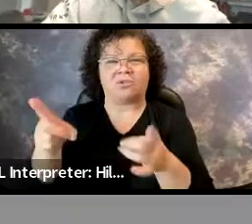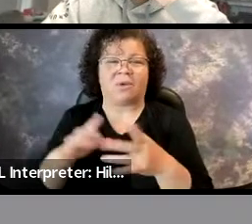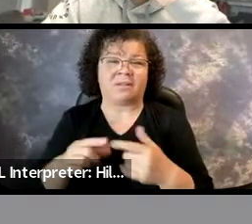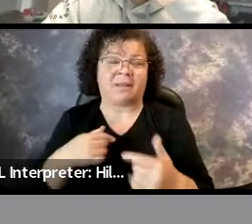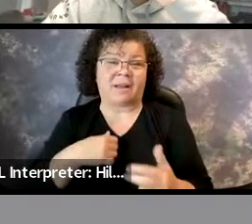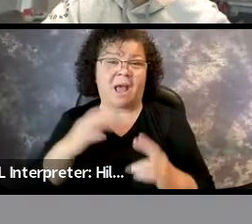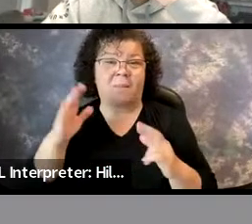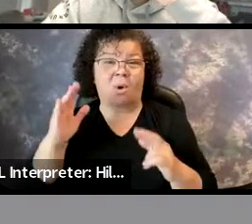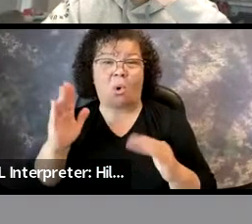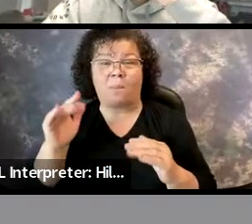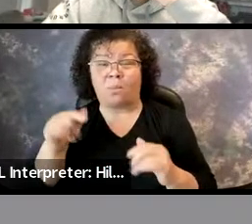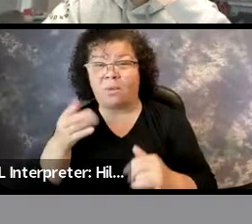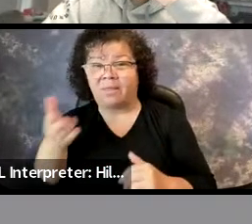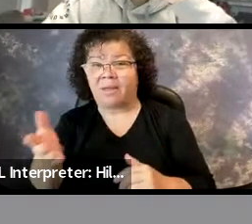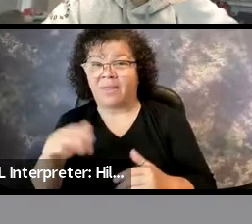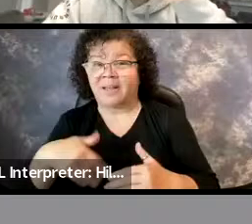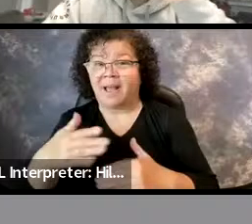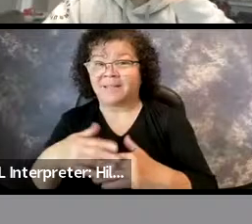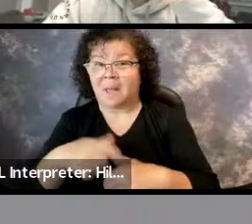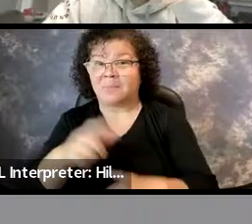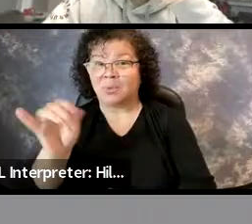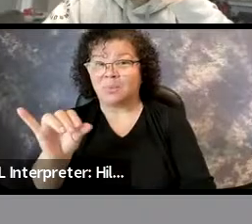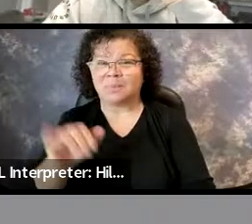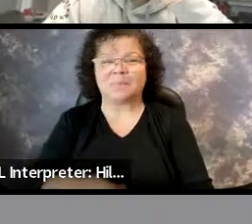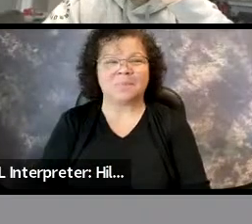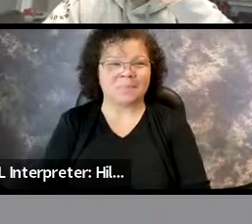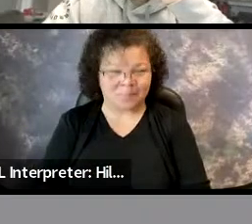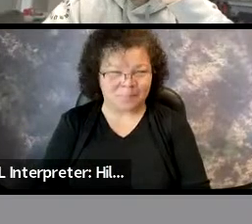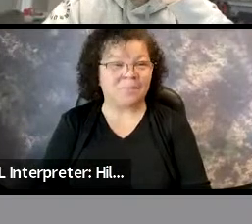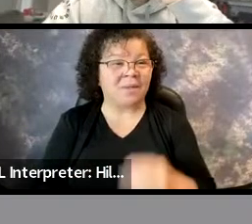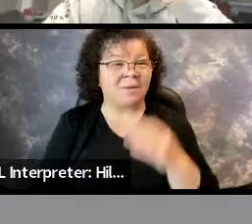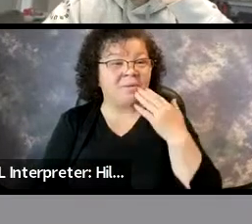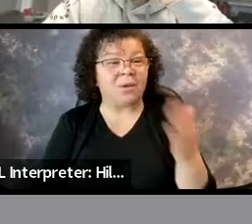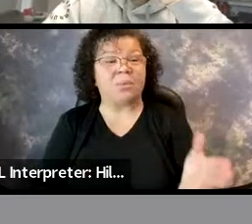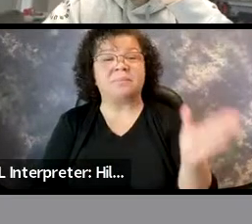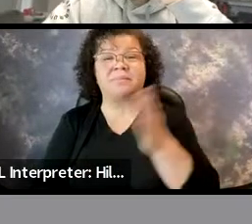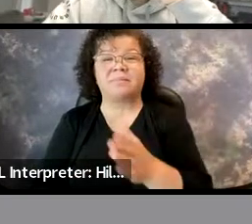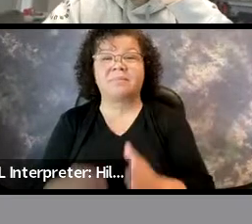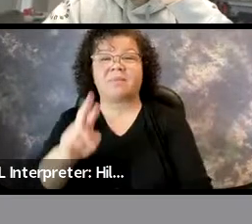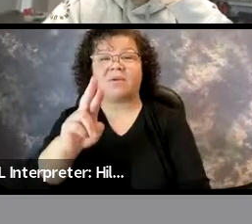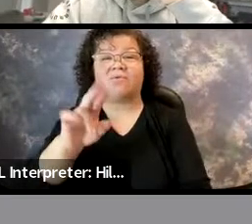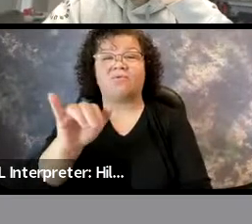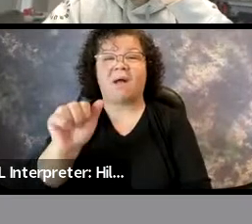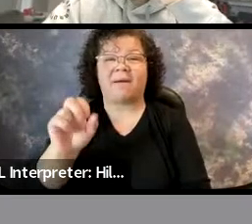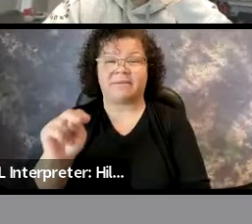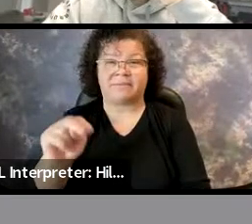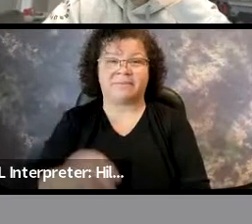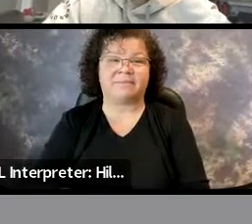So have a great day. Thank you, Scott. And we'll turn it to Ryan.